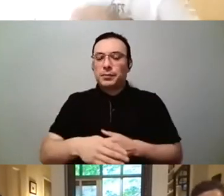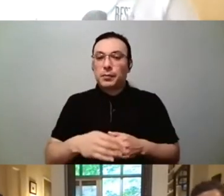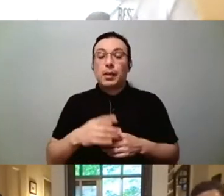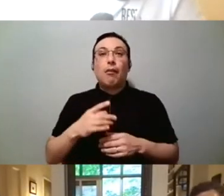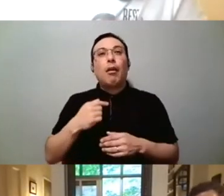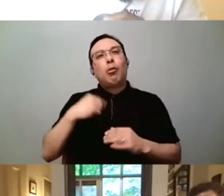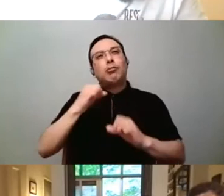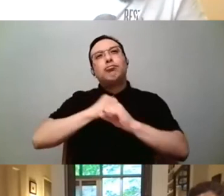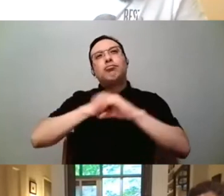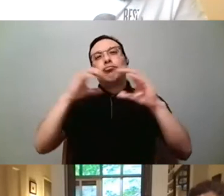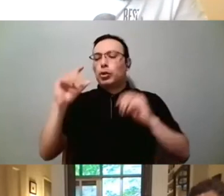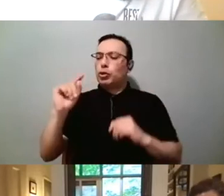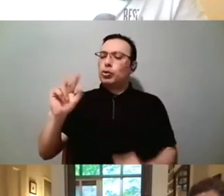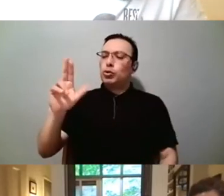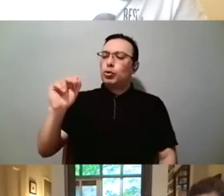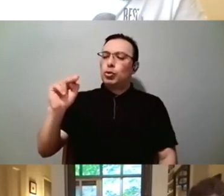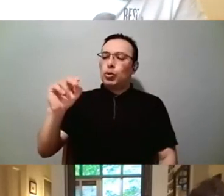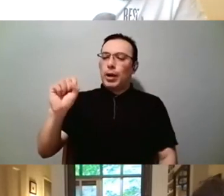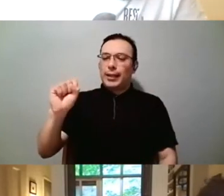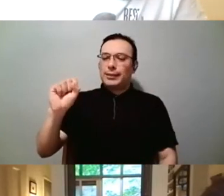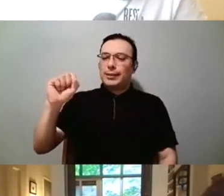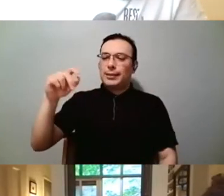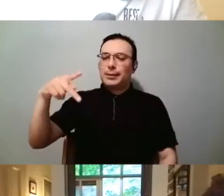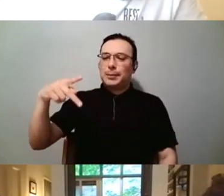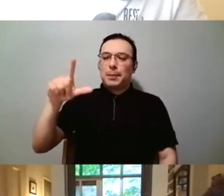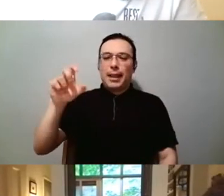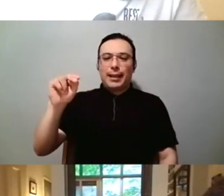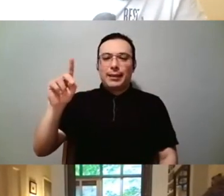why not actually address um